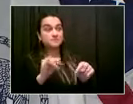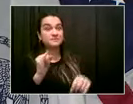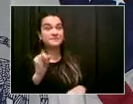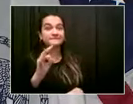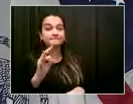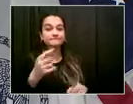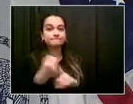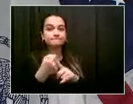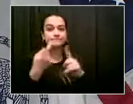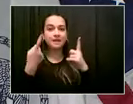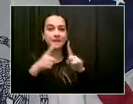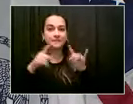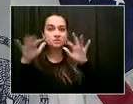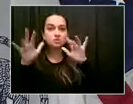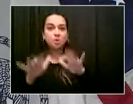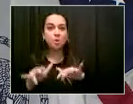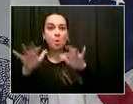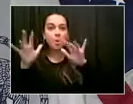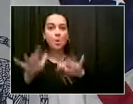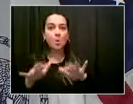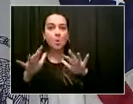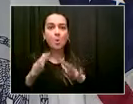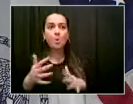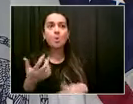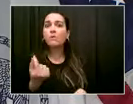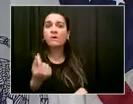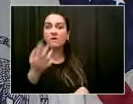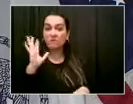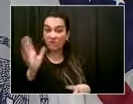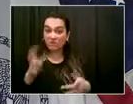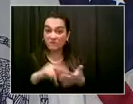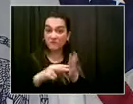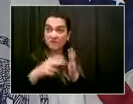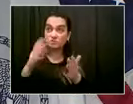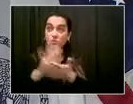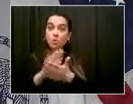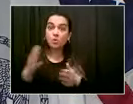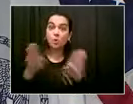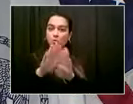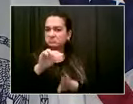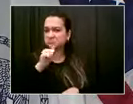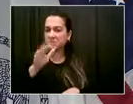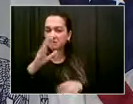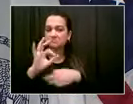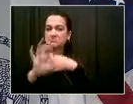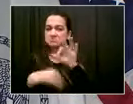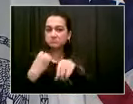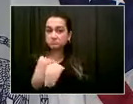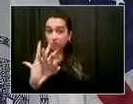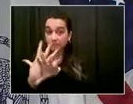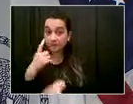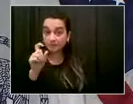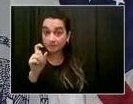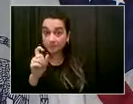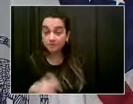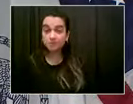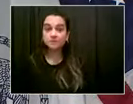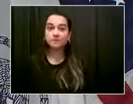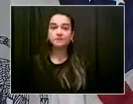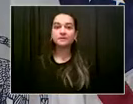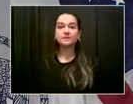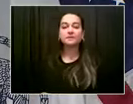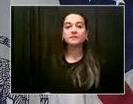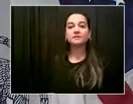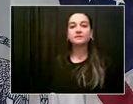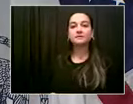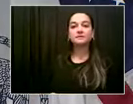remote option in the event that the hard to believe happens and that we have a variant or an uptick